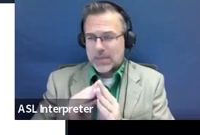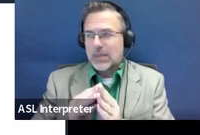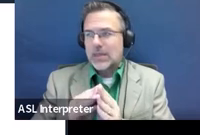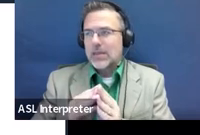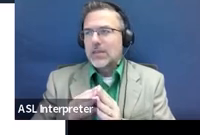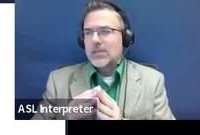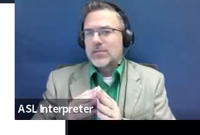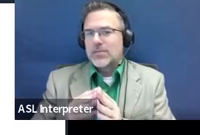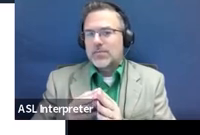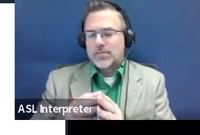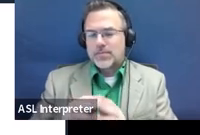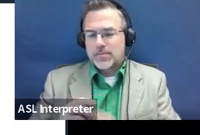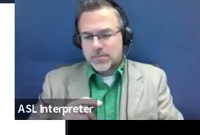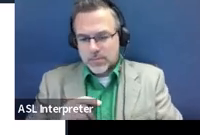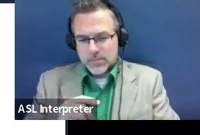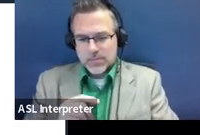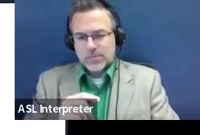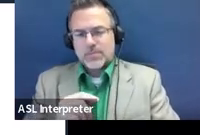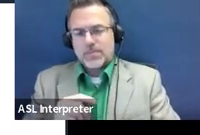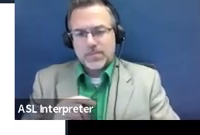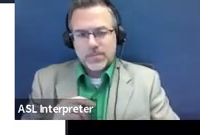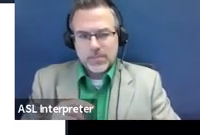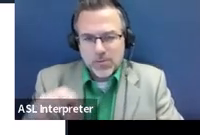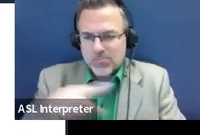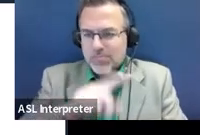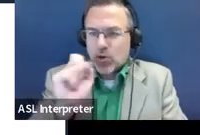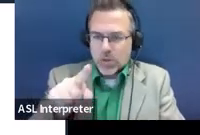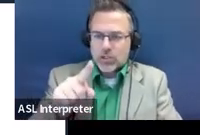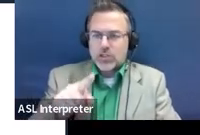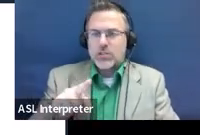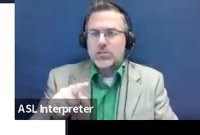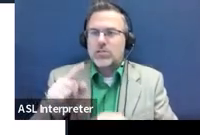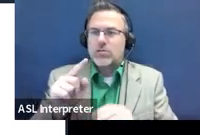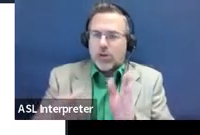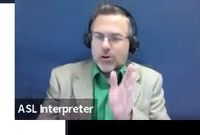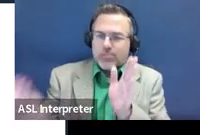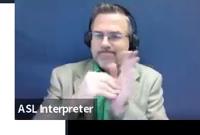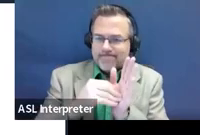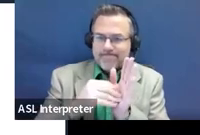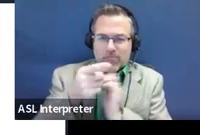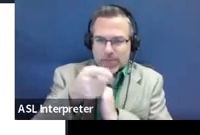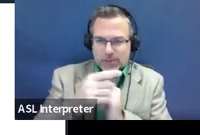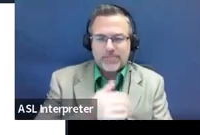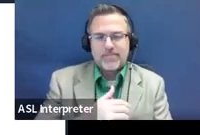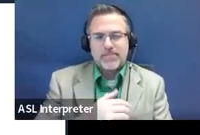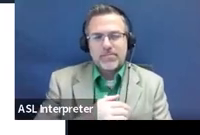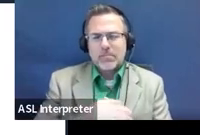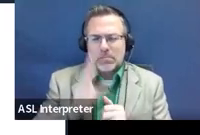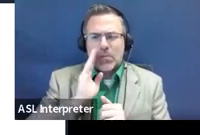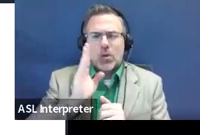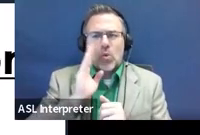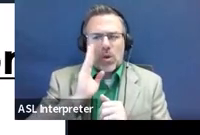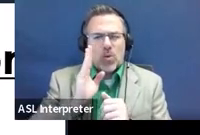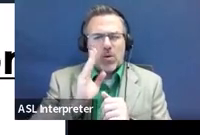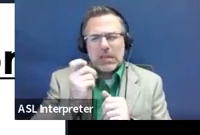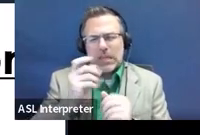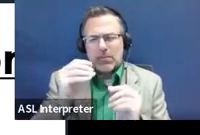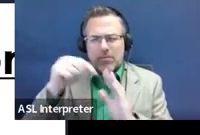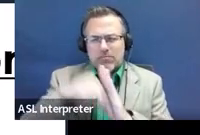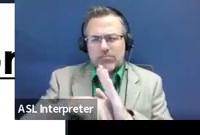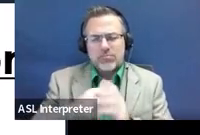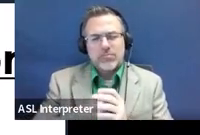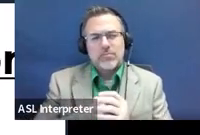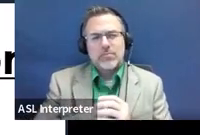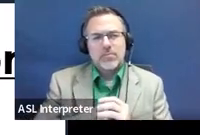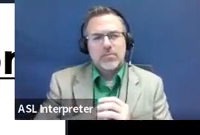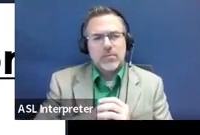the questions, but the questions are embedded within here. So we're going to go through this a little bit. Let me take a